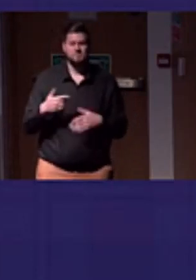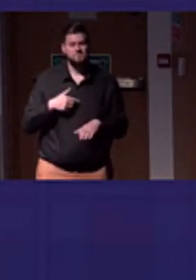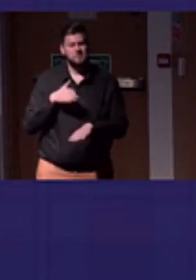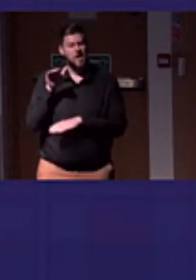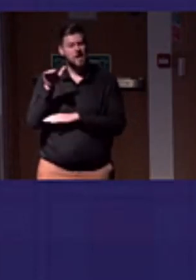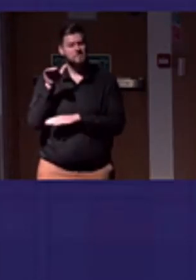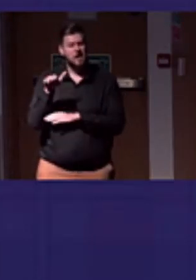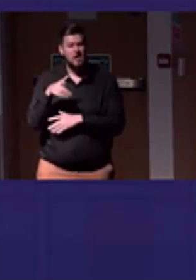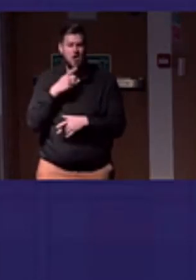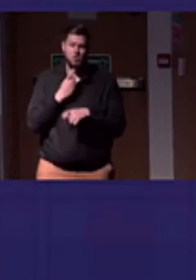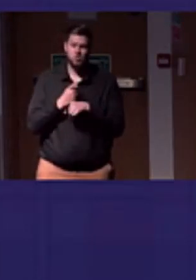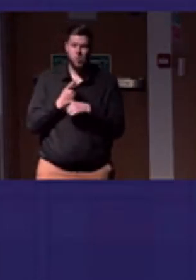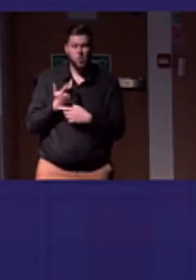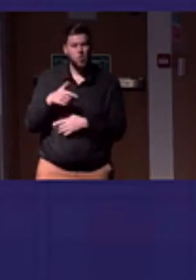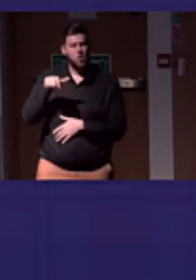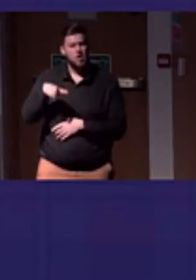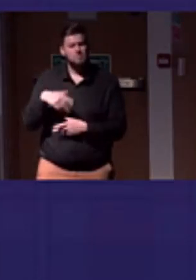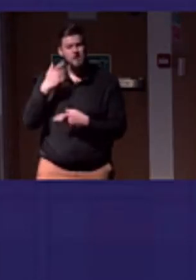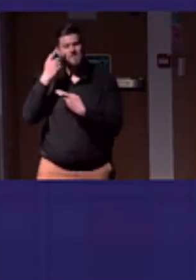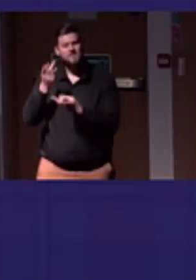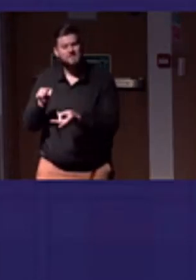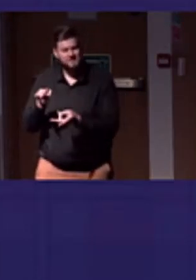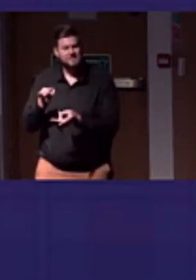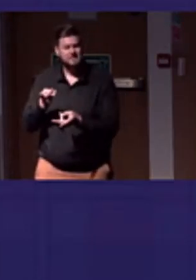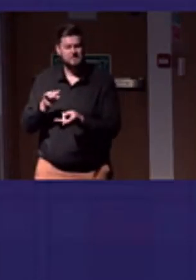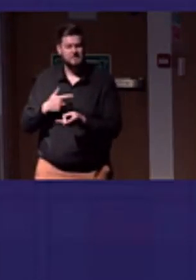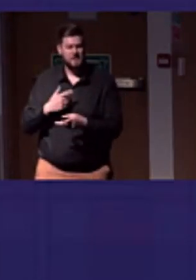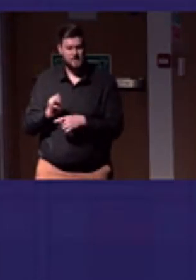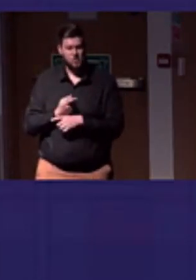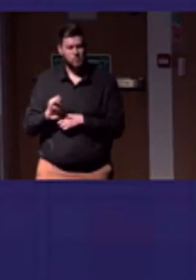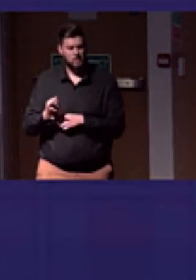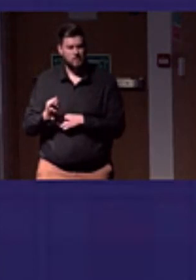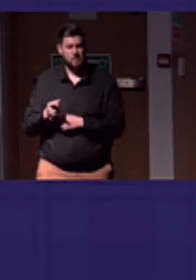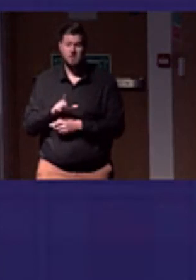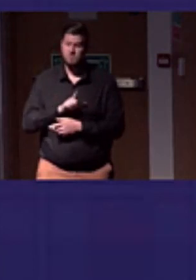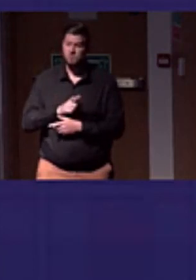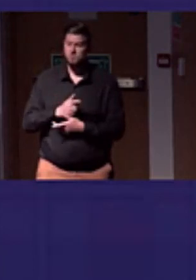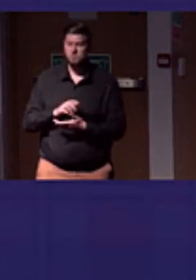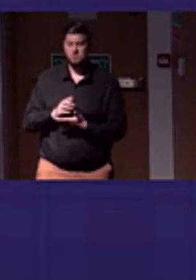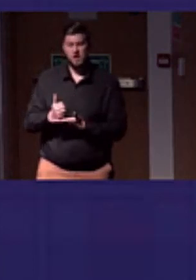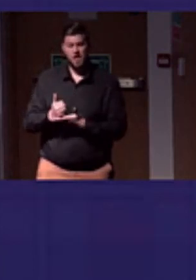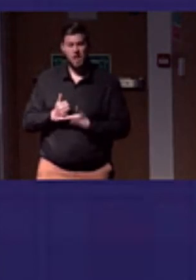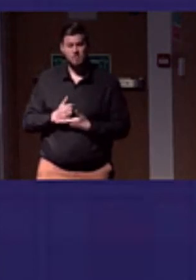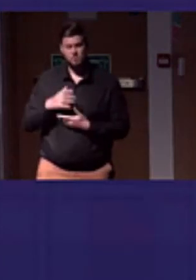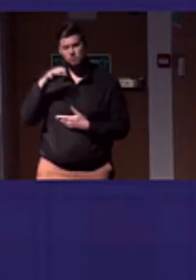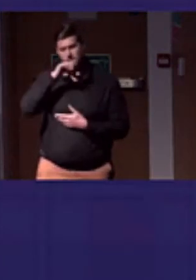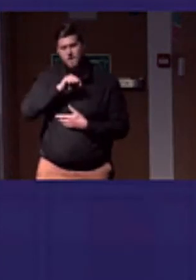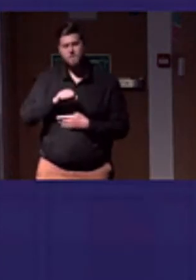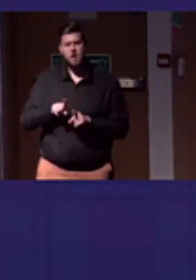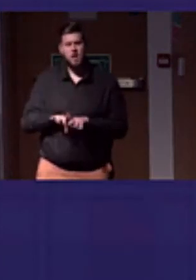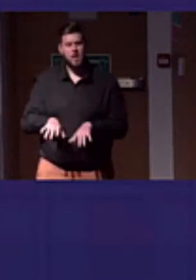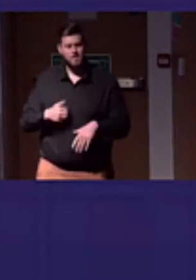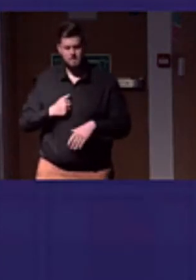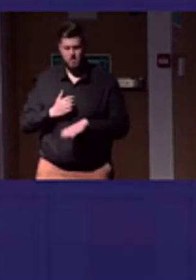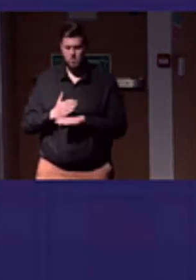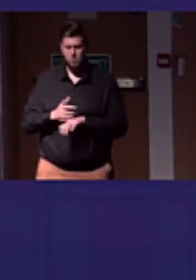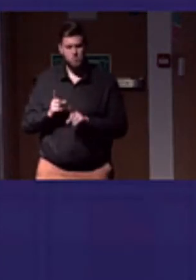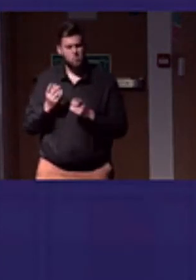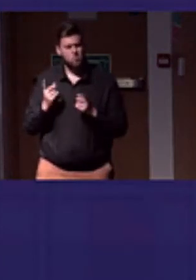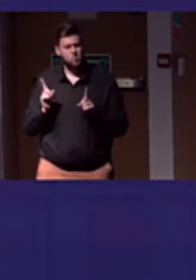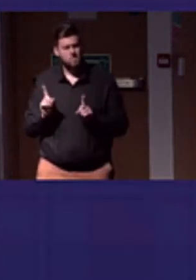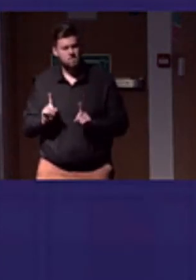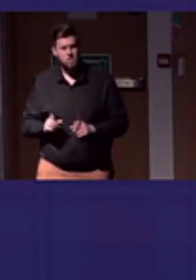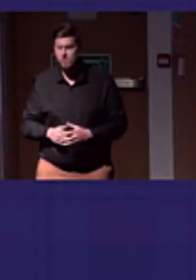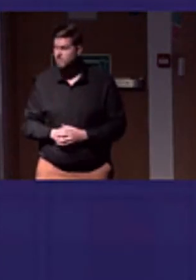week because it reminds me of my why. I'm like, why am I doing this work? This work is hard. This is why. This is